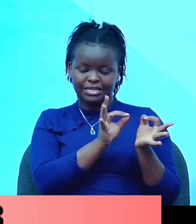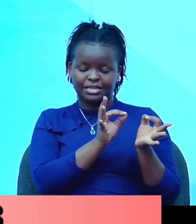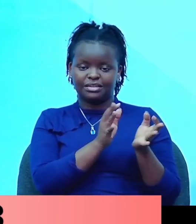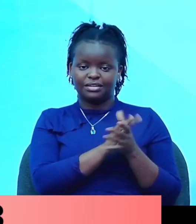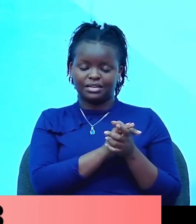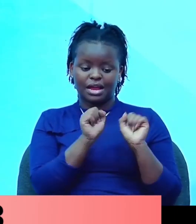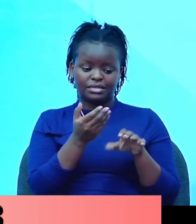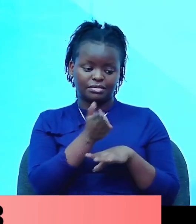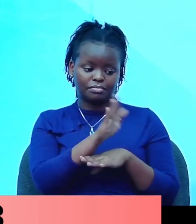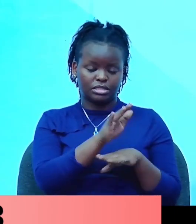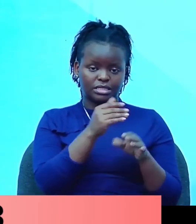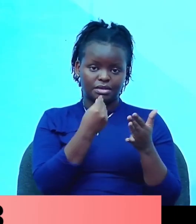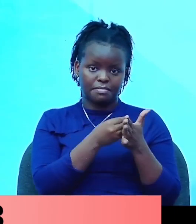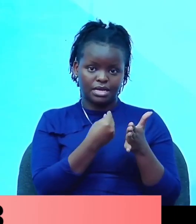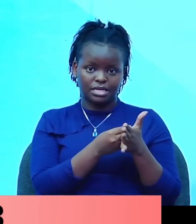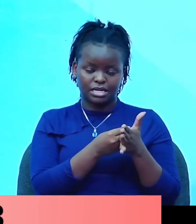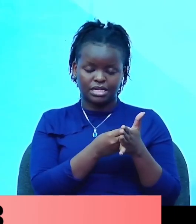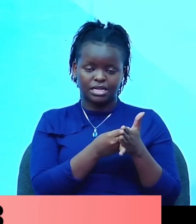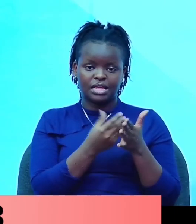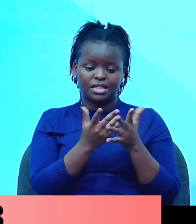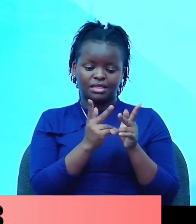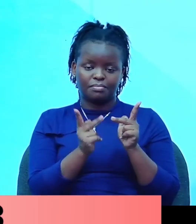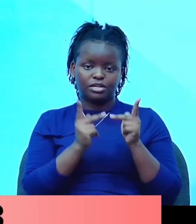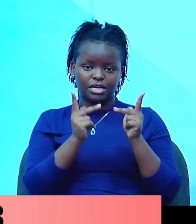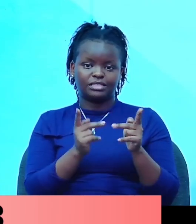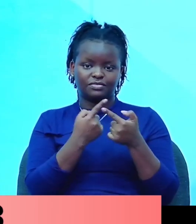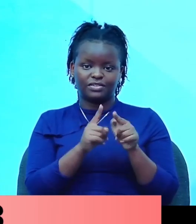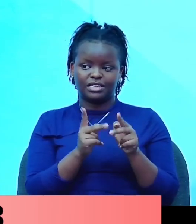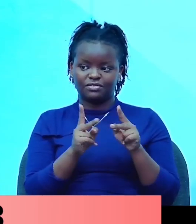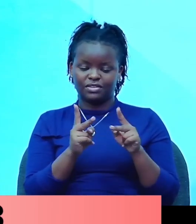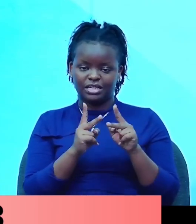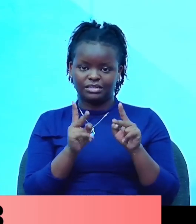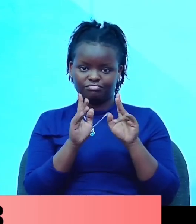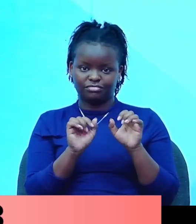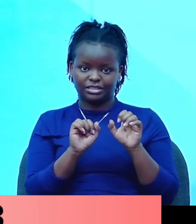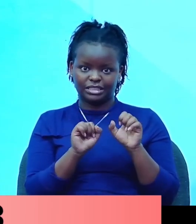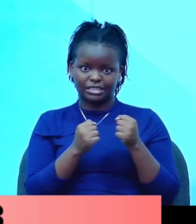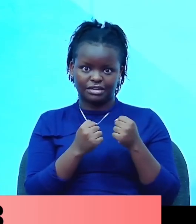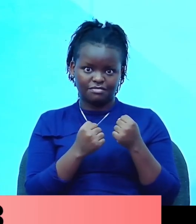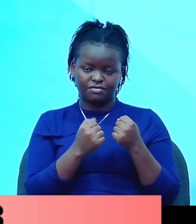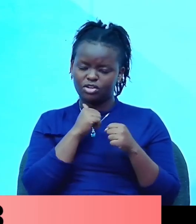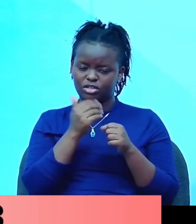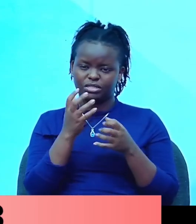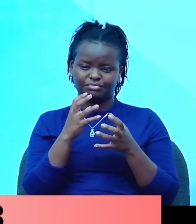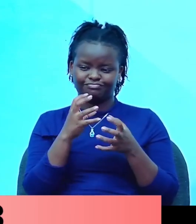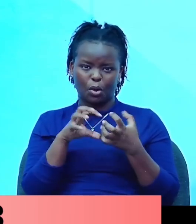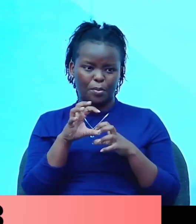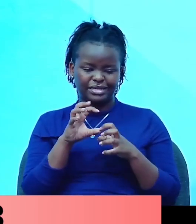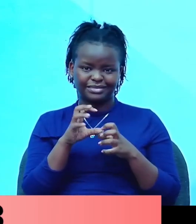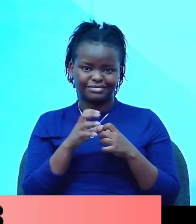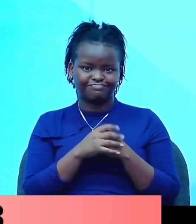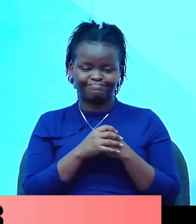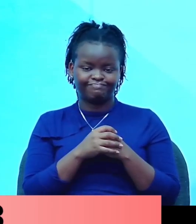deposit the money. The products are also very simple. We're not talking about very high complex type of products. But how